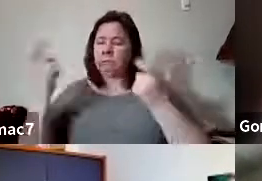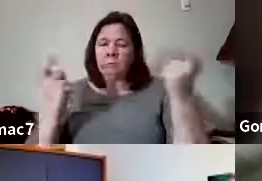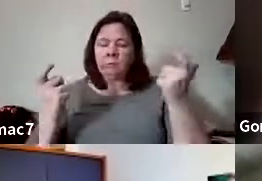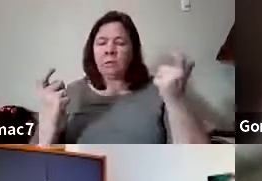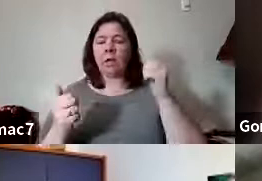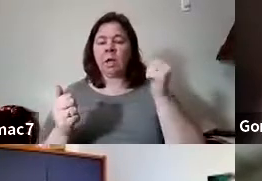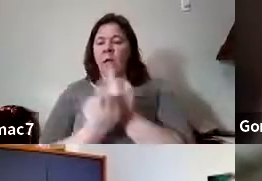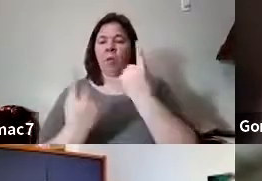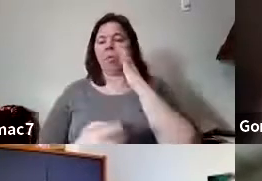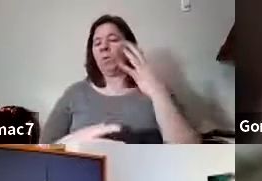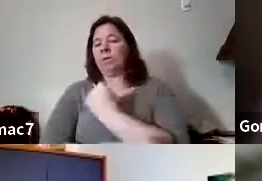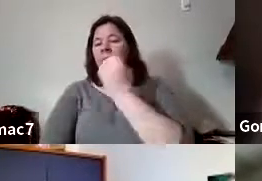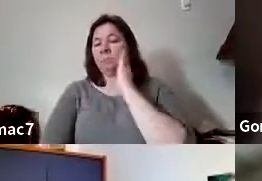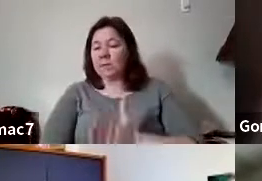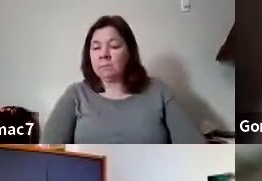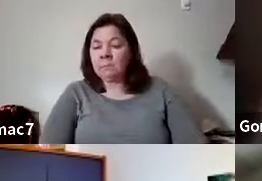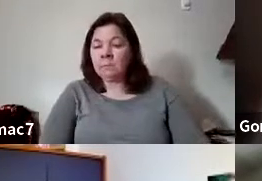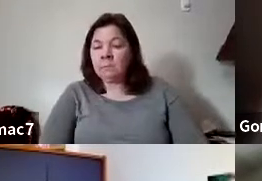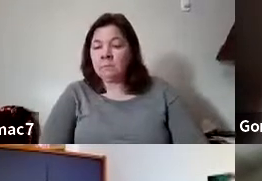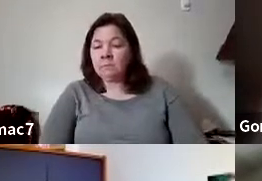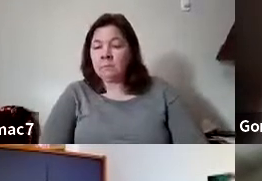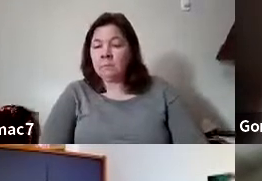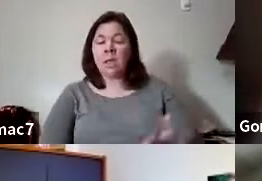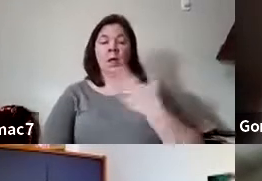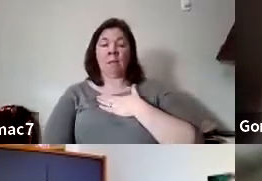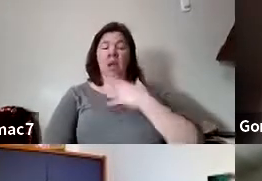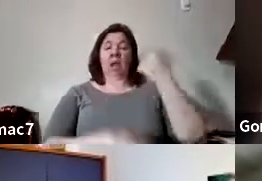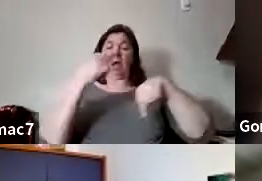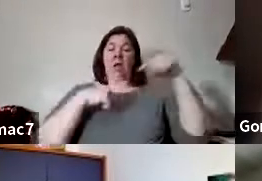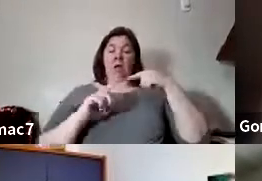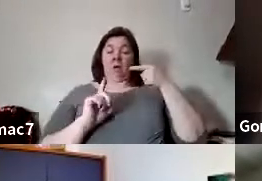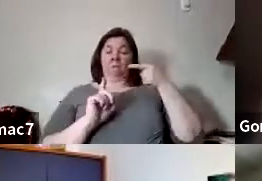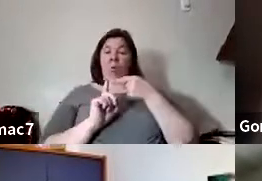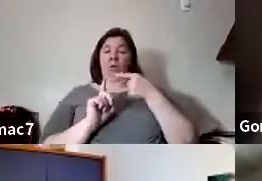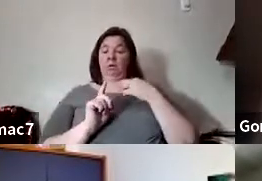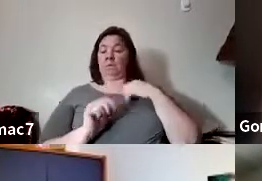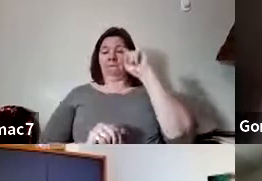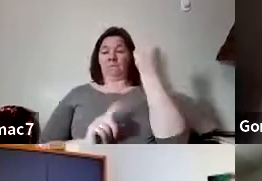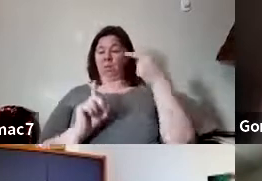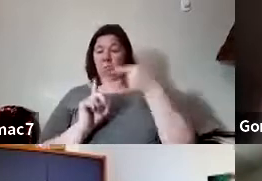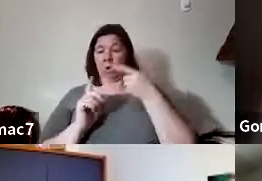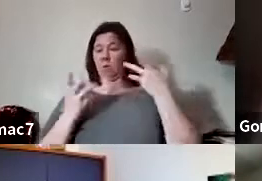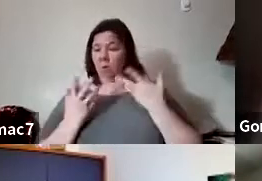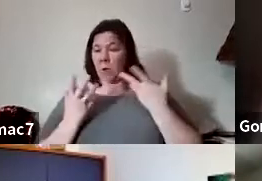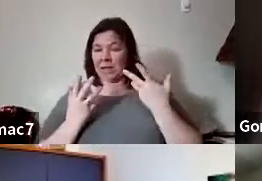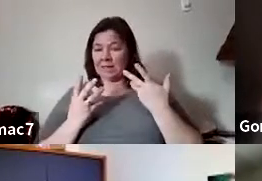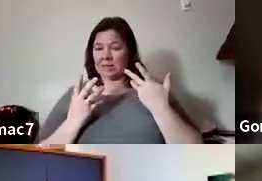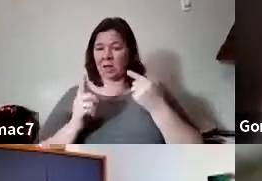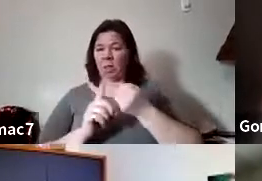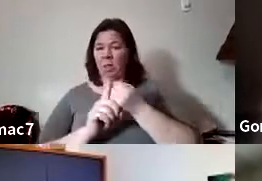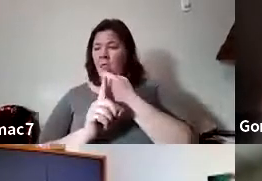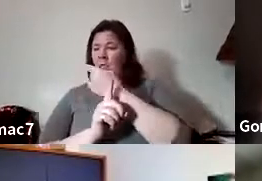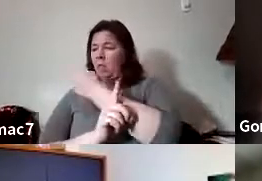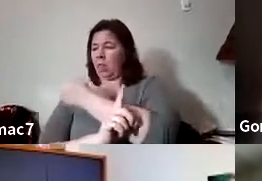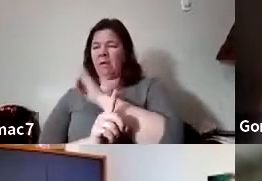everybody's going to win. So again, I come back to my original point that we need to drift away from the mindset,